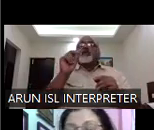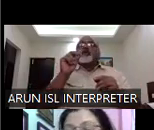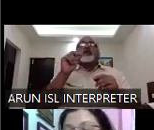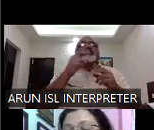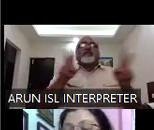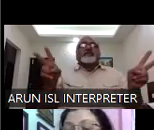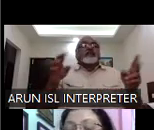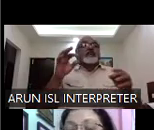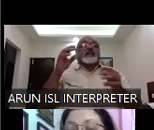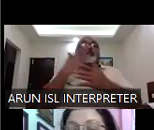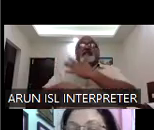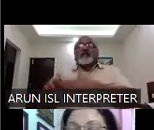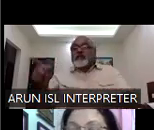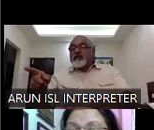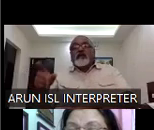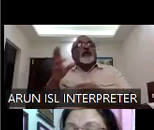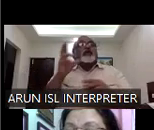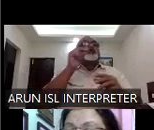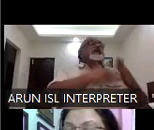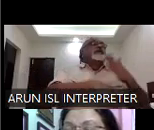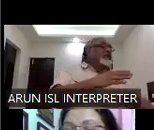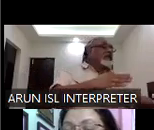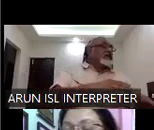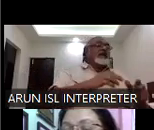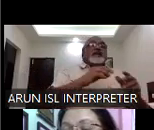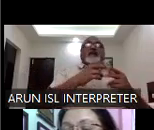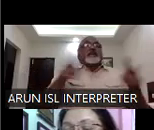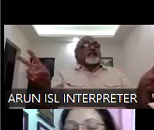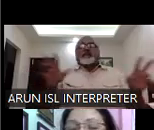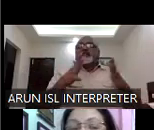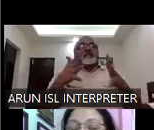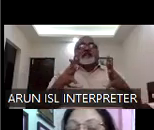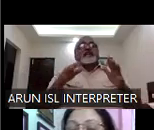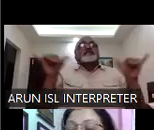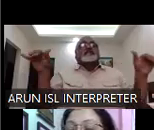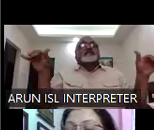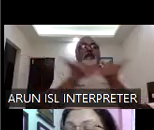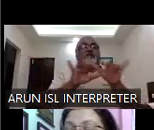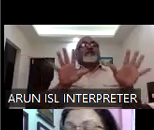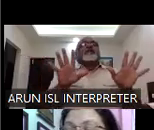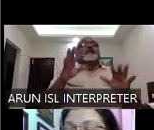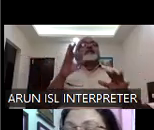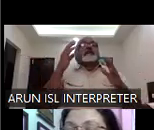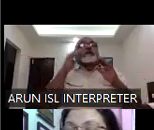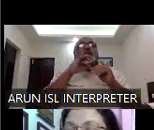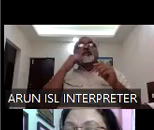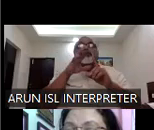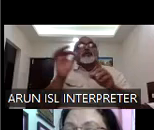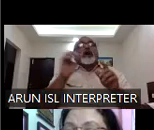non-disabled. They can do exactly what a non-disabled can. It is